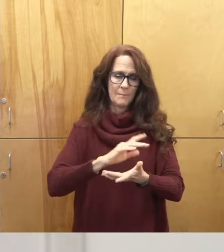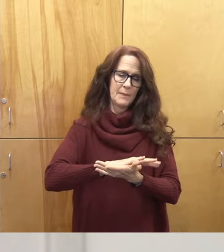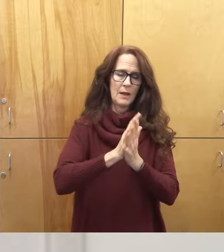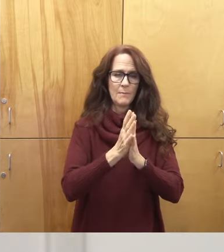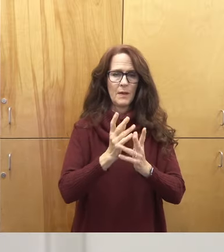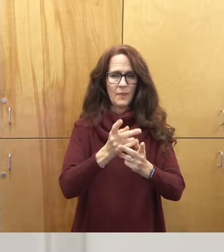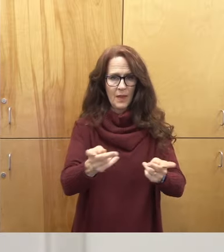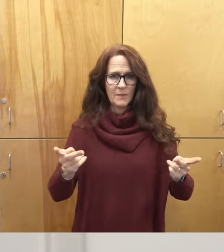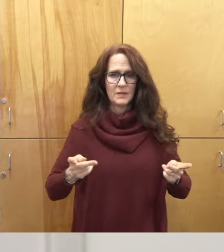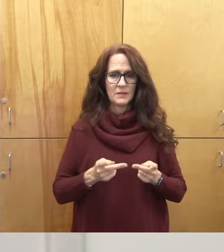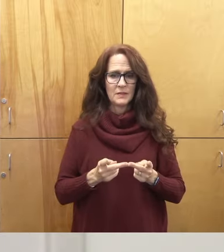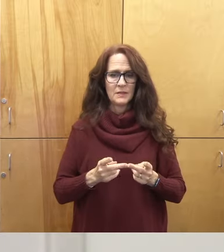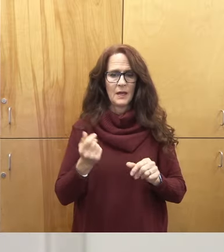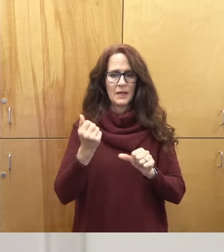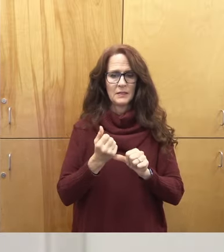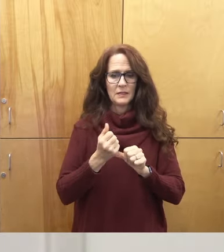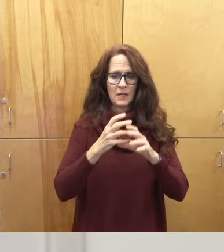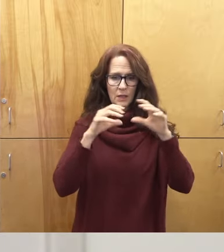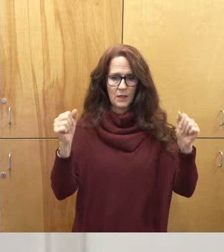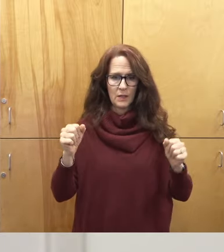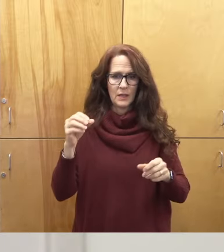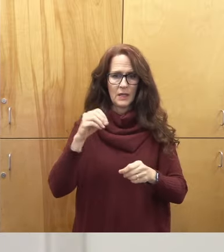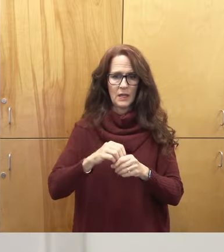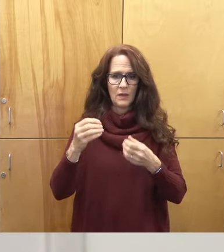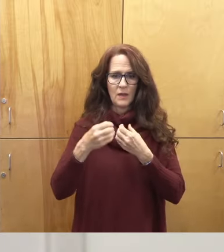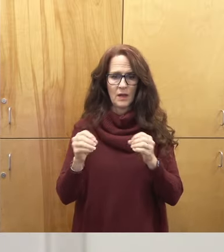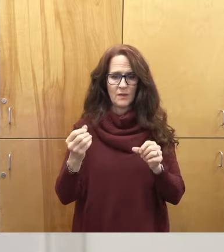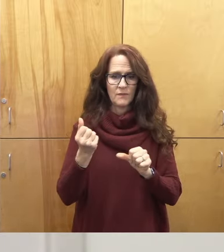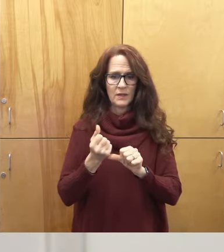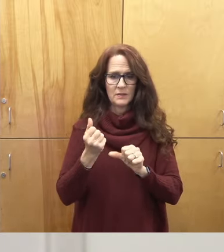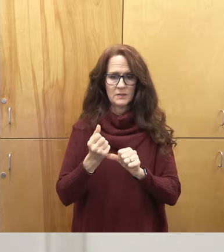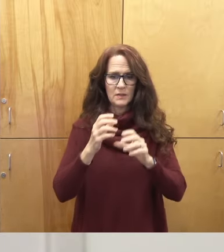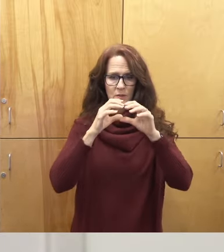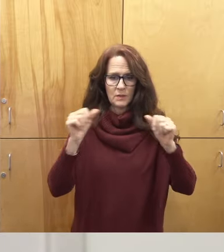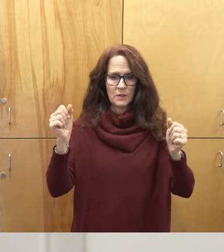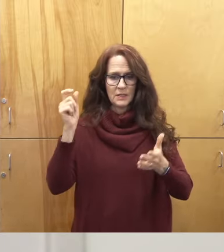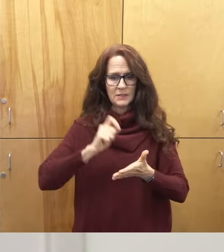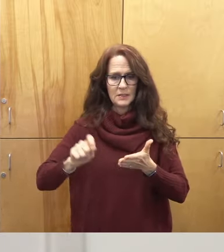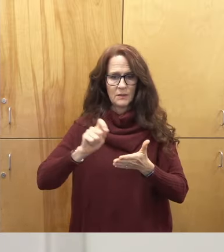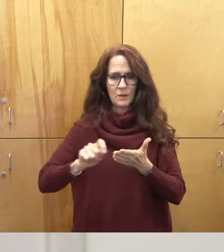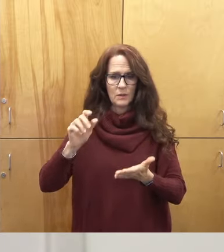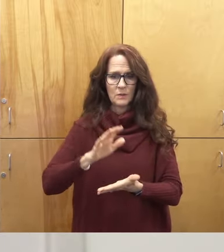of Assistant Superintendent in the Office of Assistant Superintendent